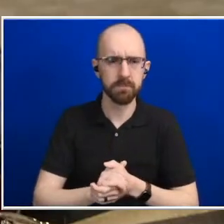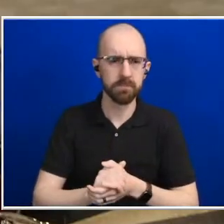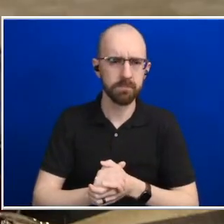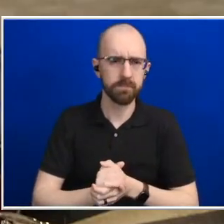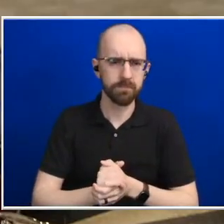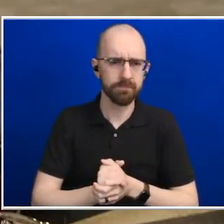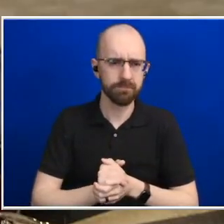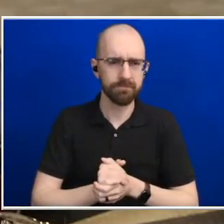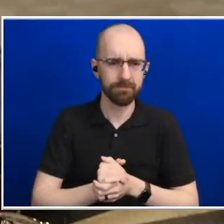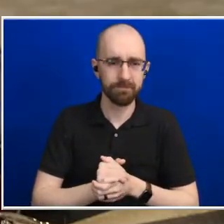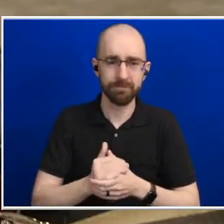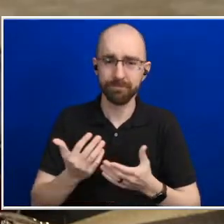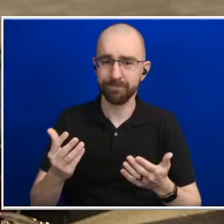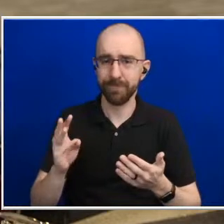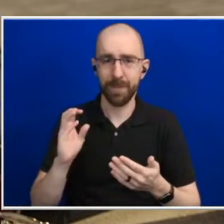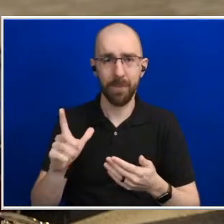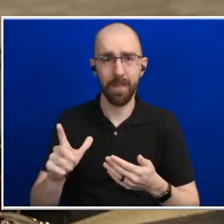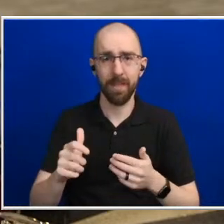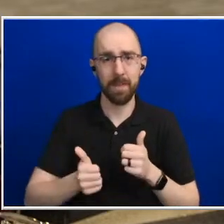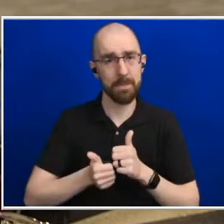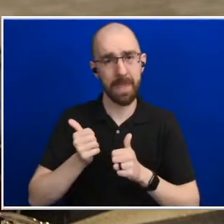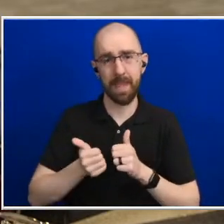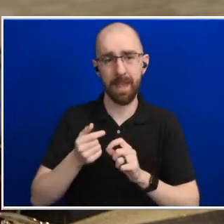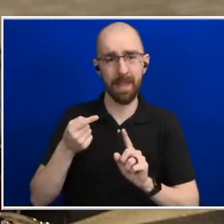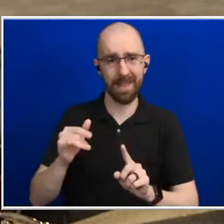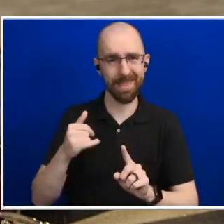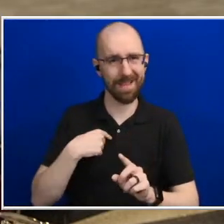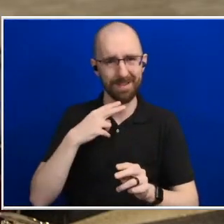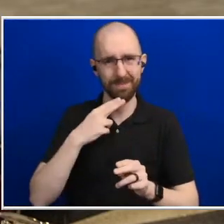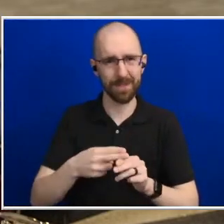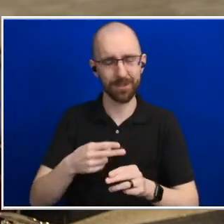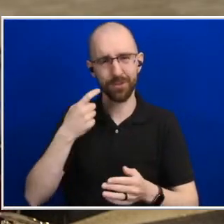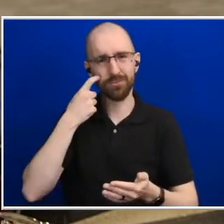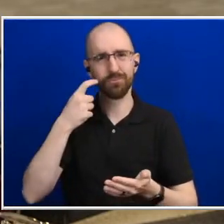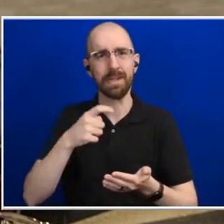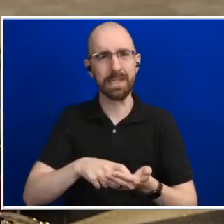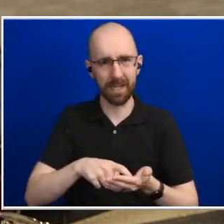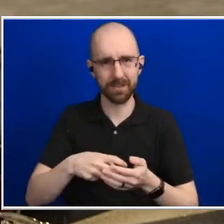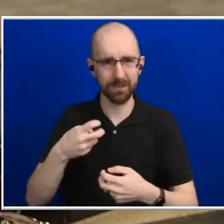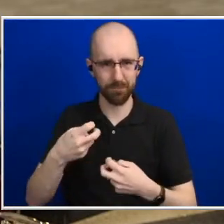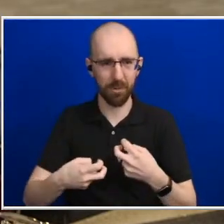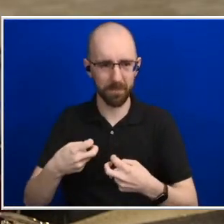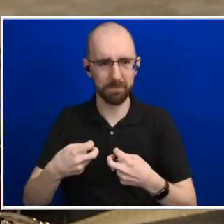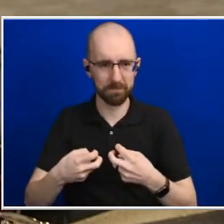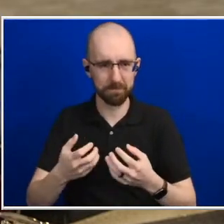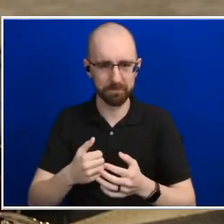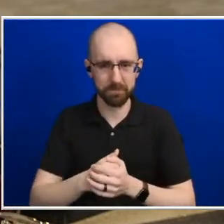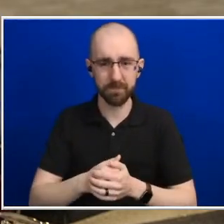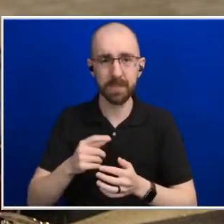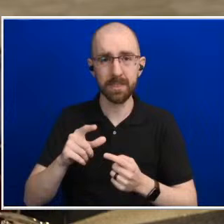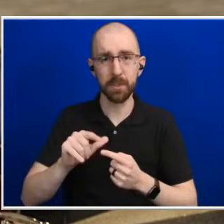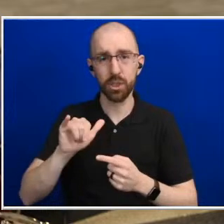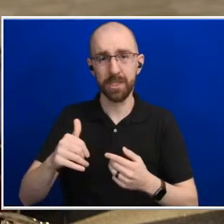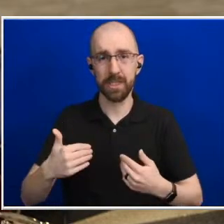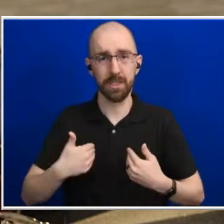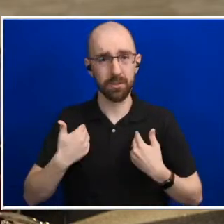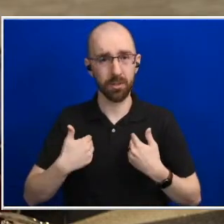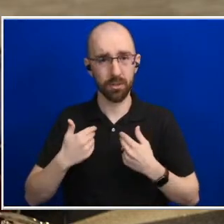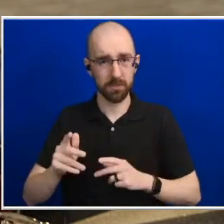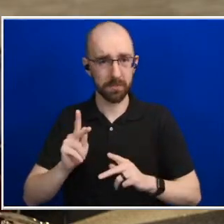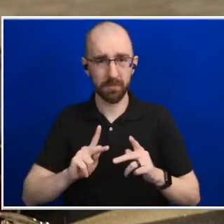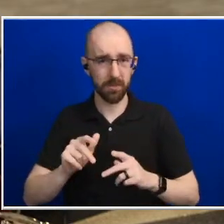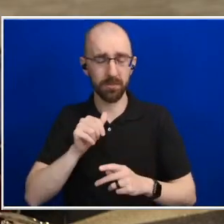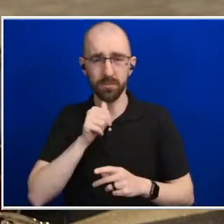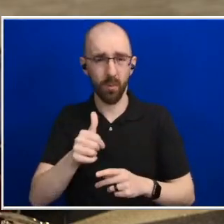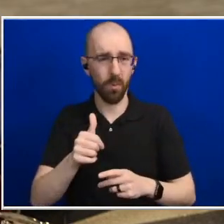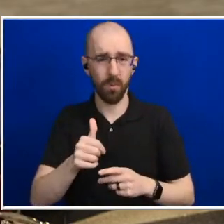Well, the main thing is, as I mentioned earlier, recognition of the problem, especially in the younger person. Younger people don't get lipomas,